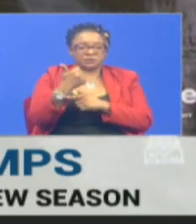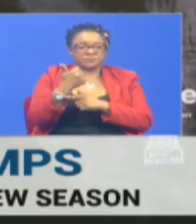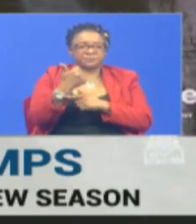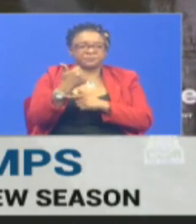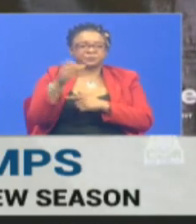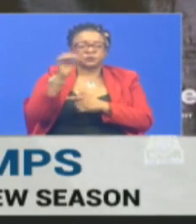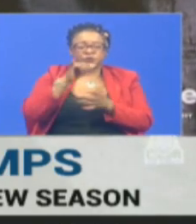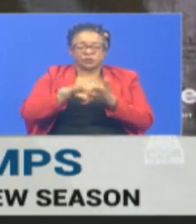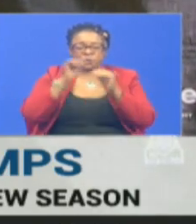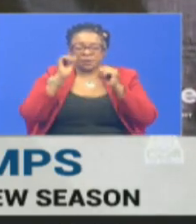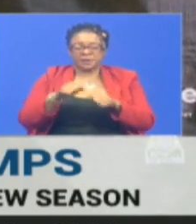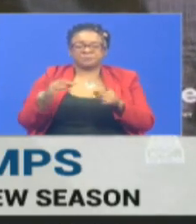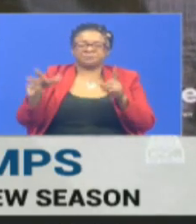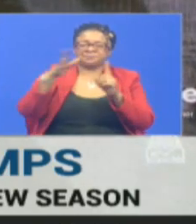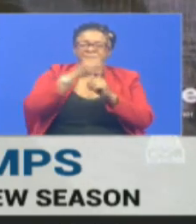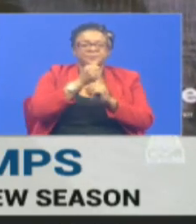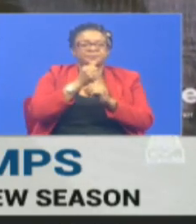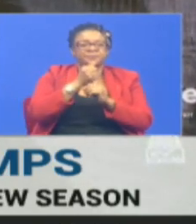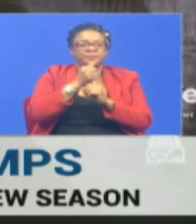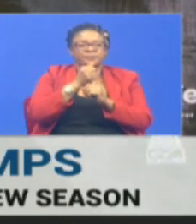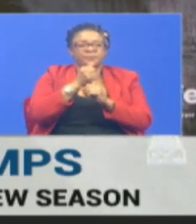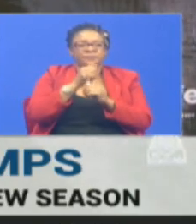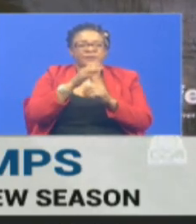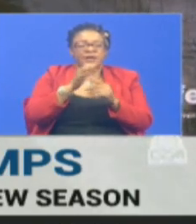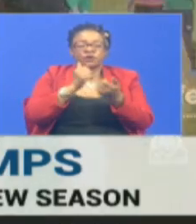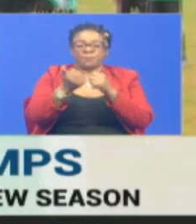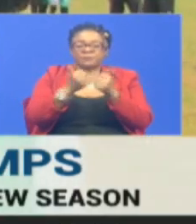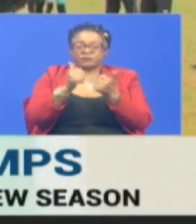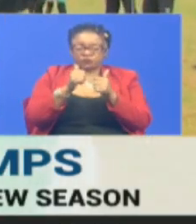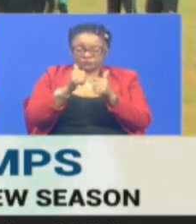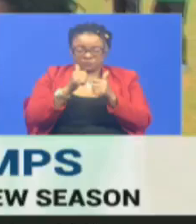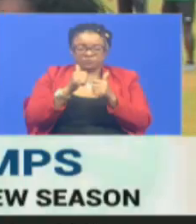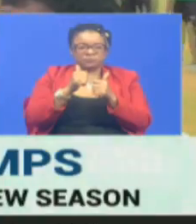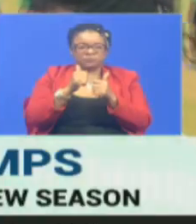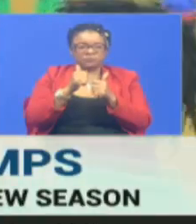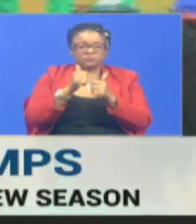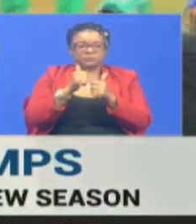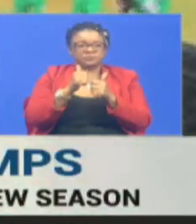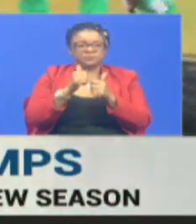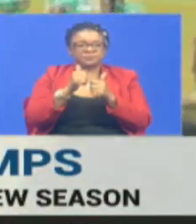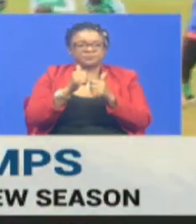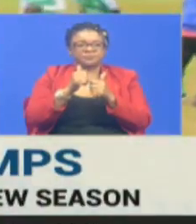ubingwa na matches za competition tunafika mbali.